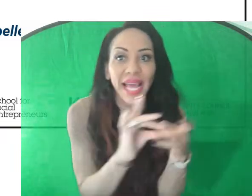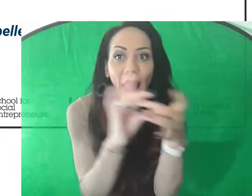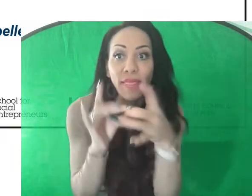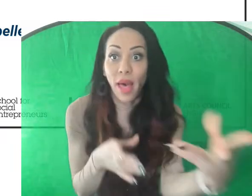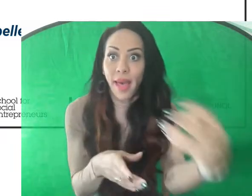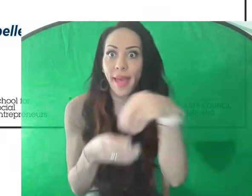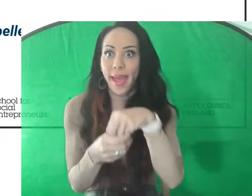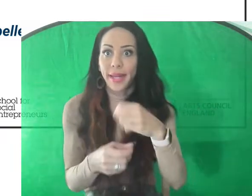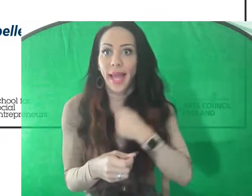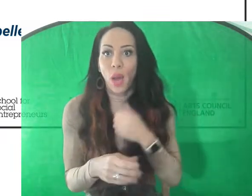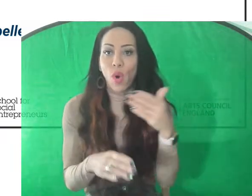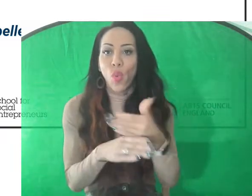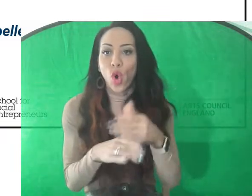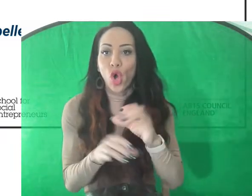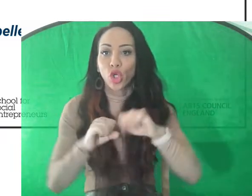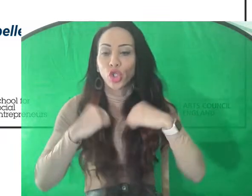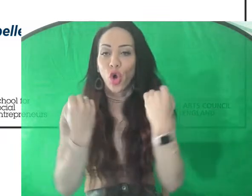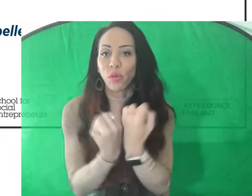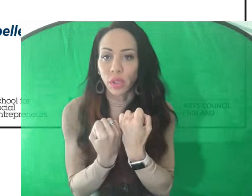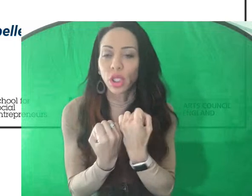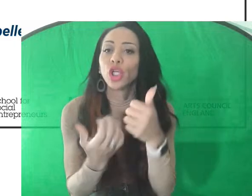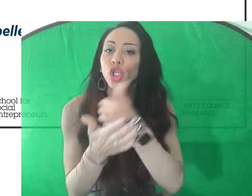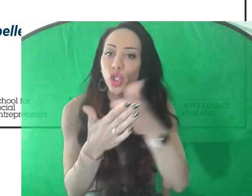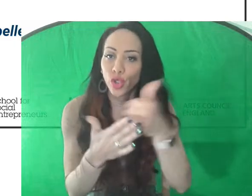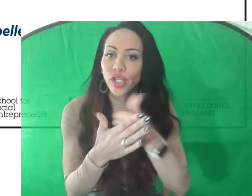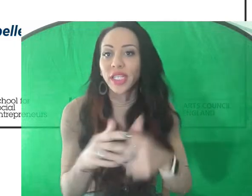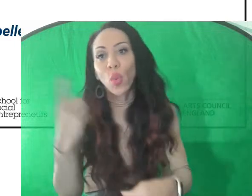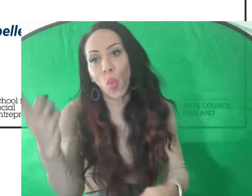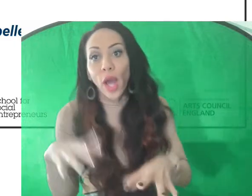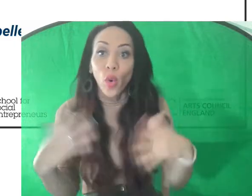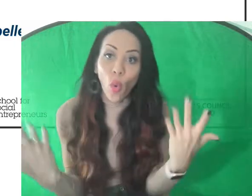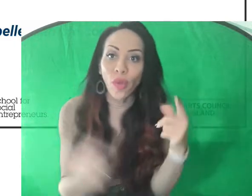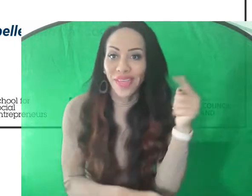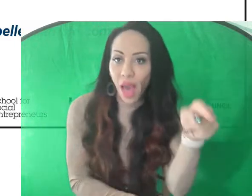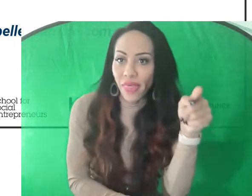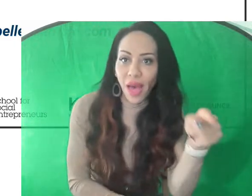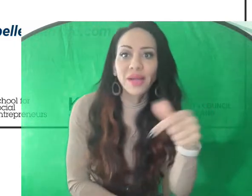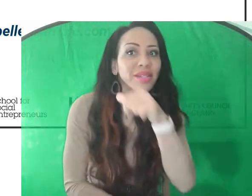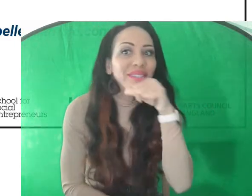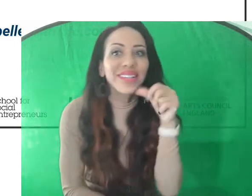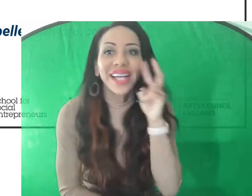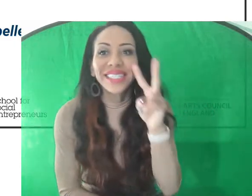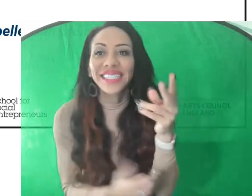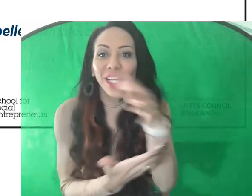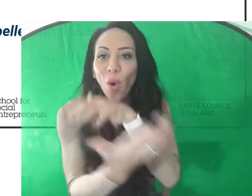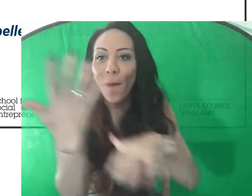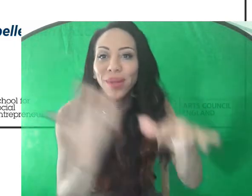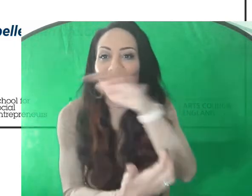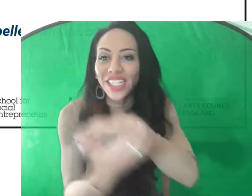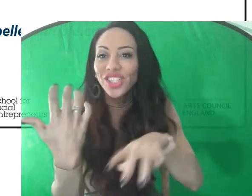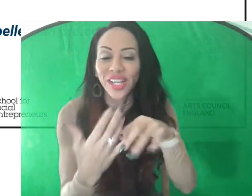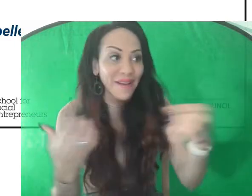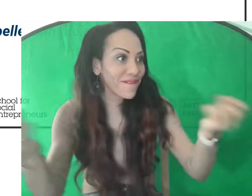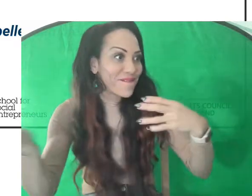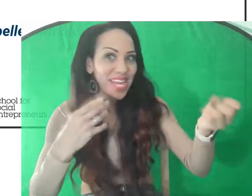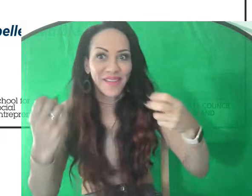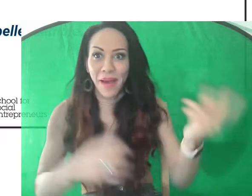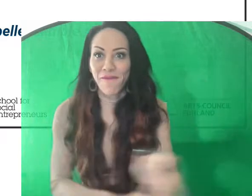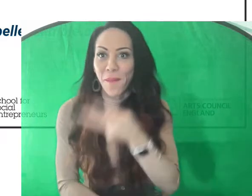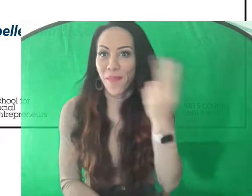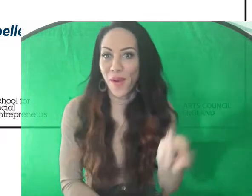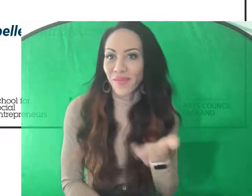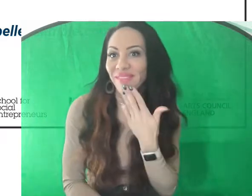often it will be one or the other. So it was really nice to see that combination and get the feedback from both as well. So thank you, great